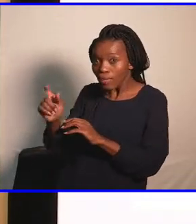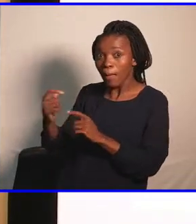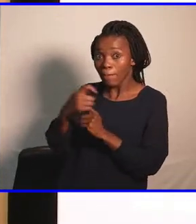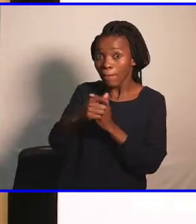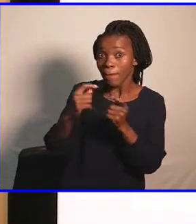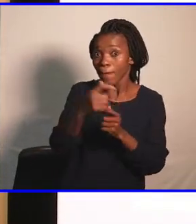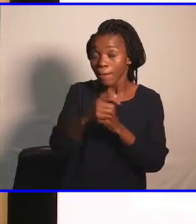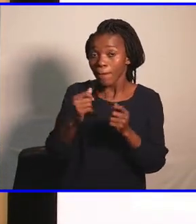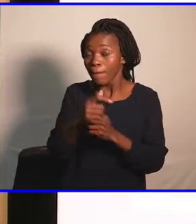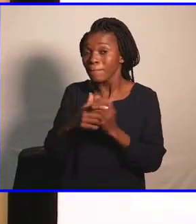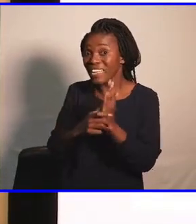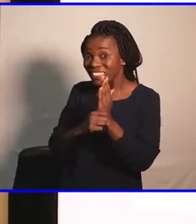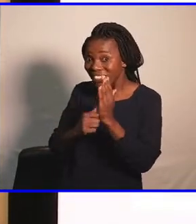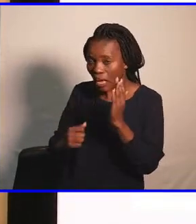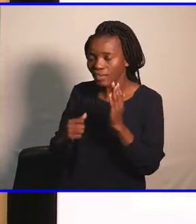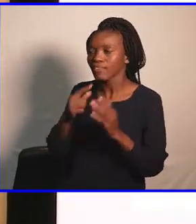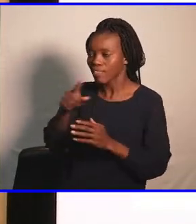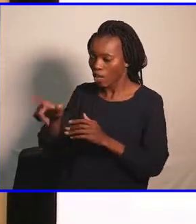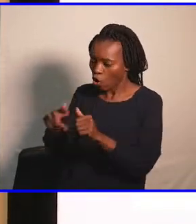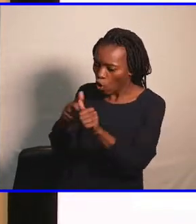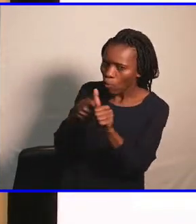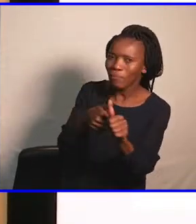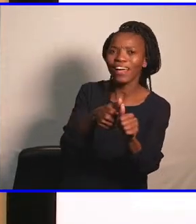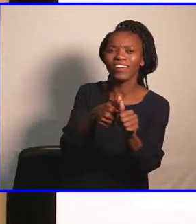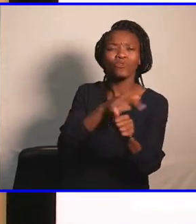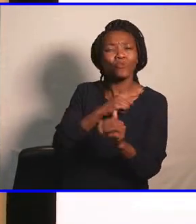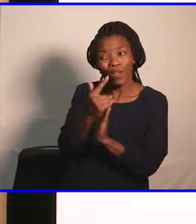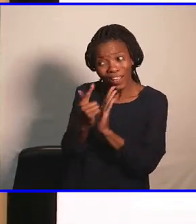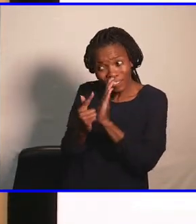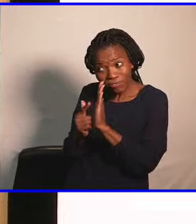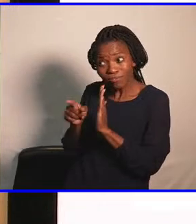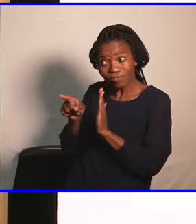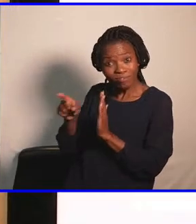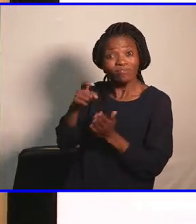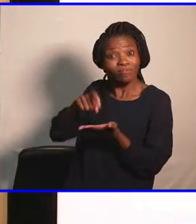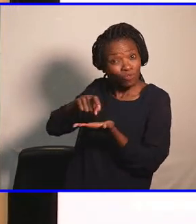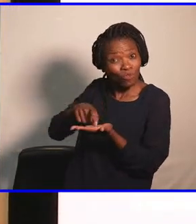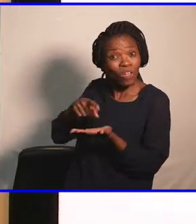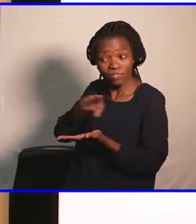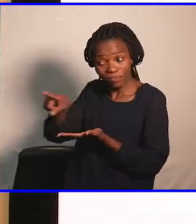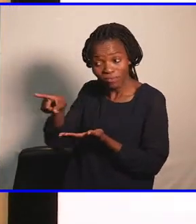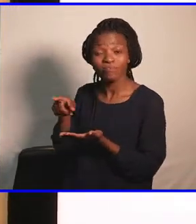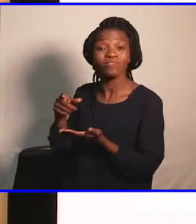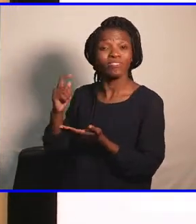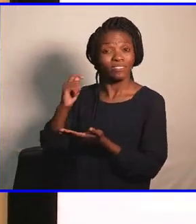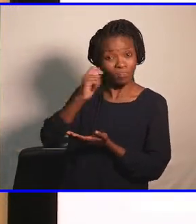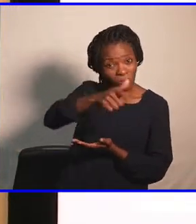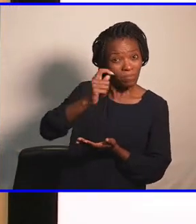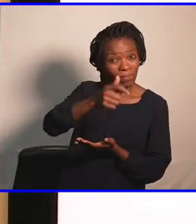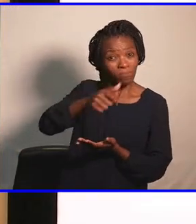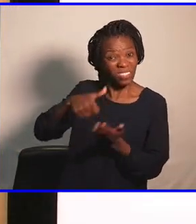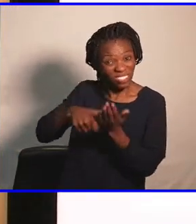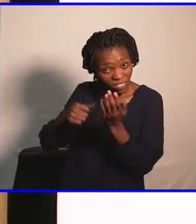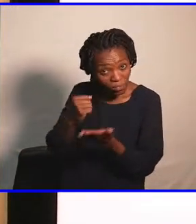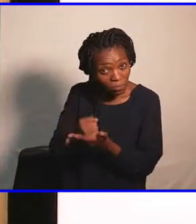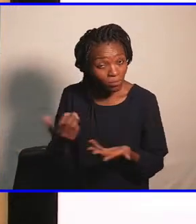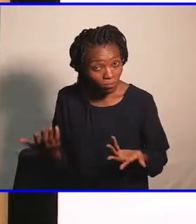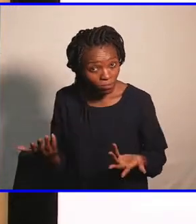and traders comply with their legal obligations, for we all have legal